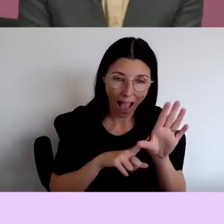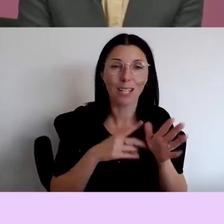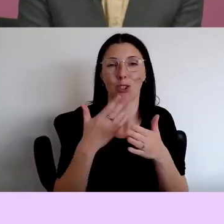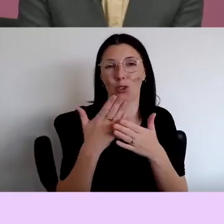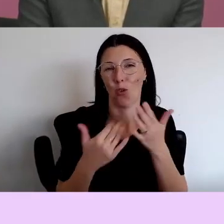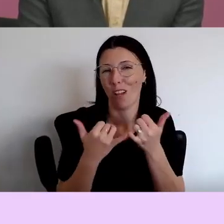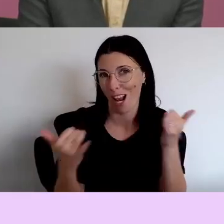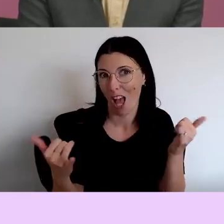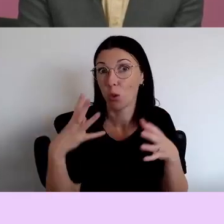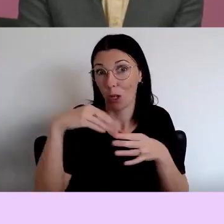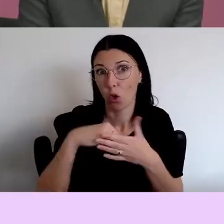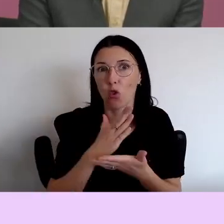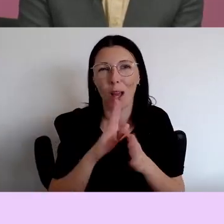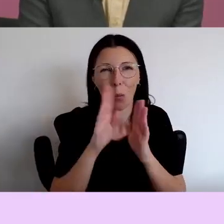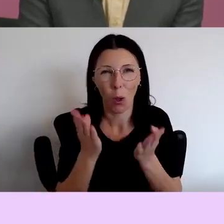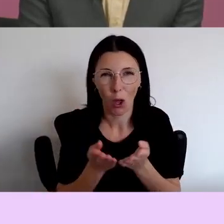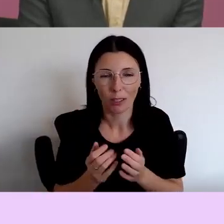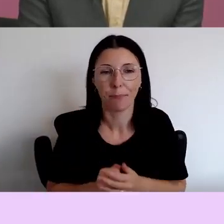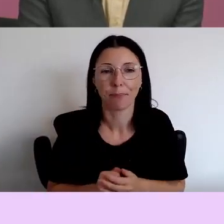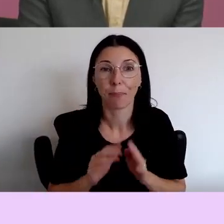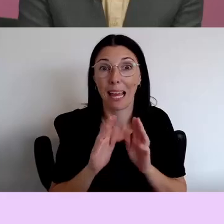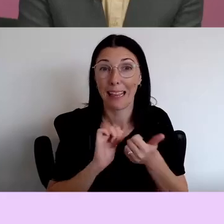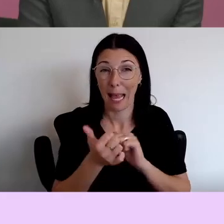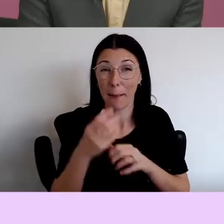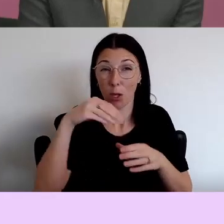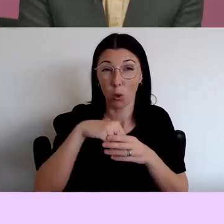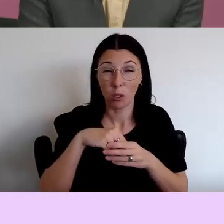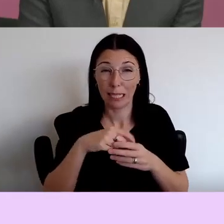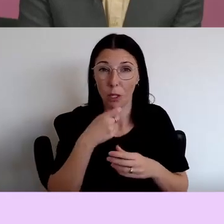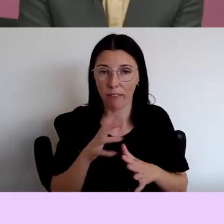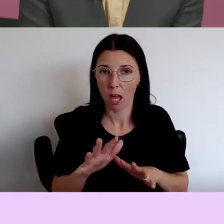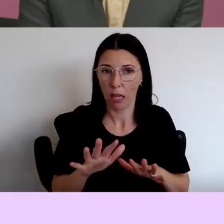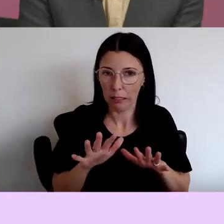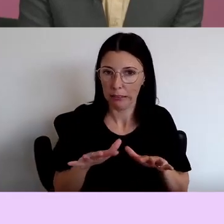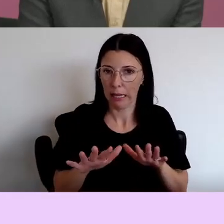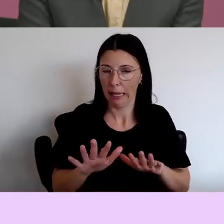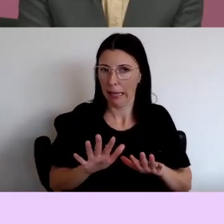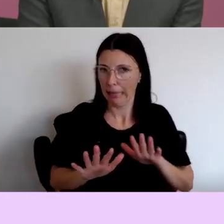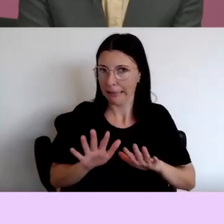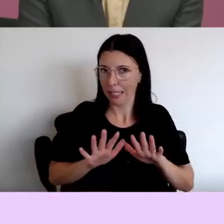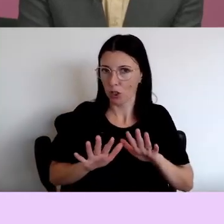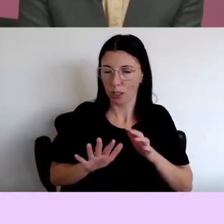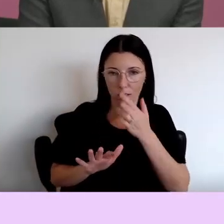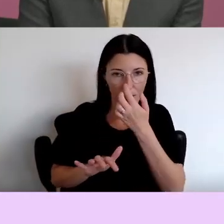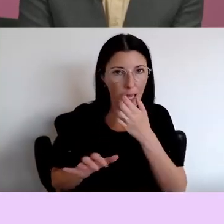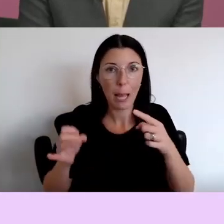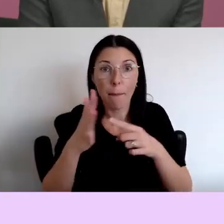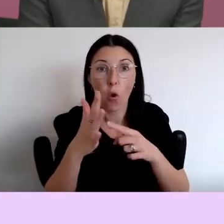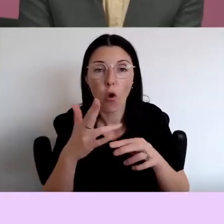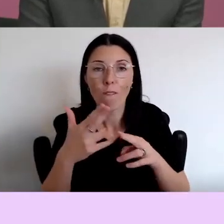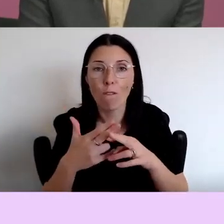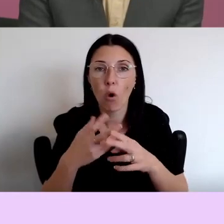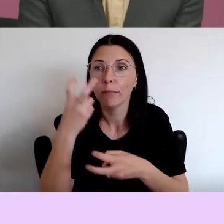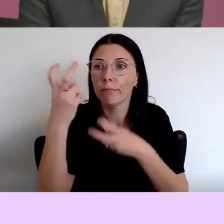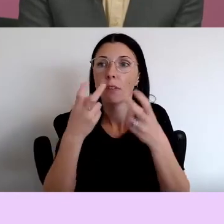game includes moments of hesitation, the temptation to rationalise poor decisions, and the importance of seeking